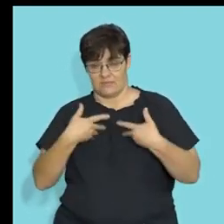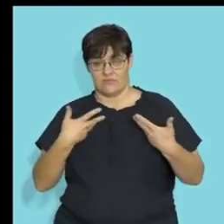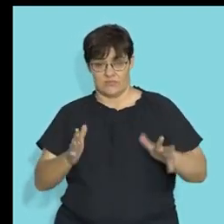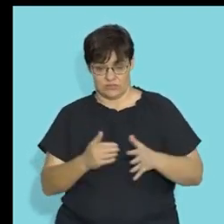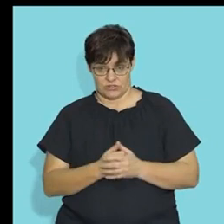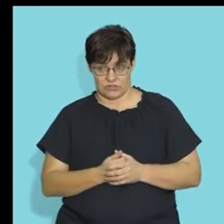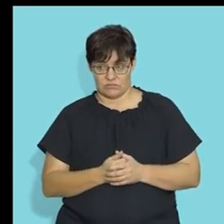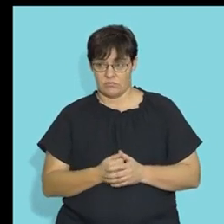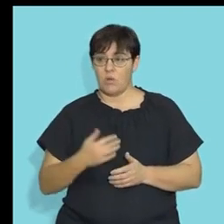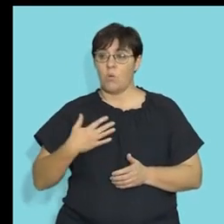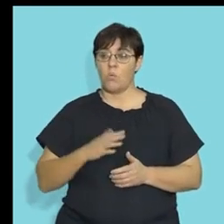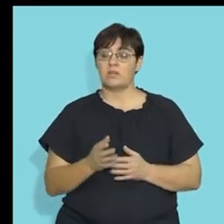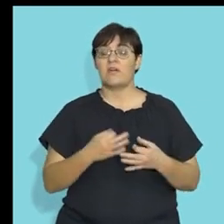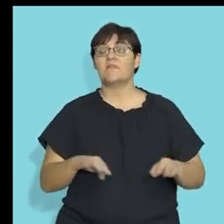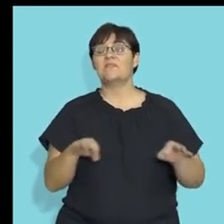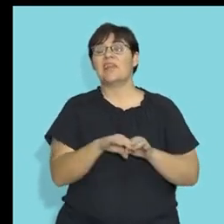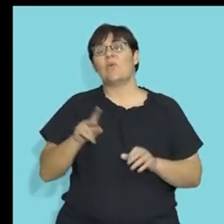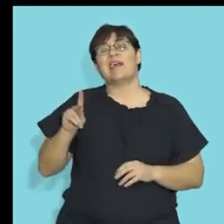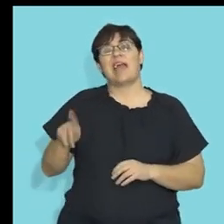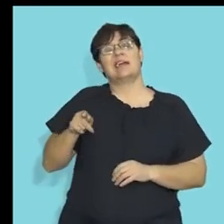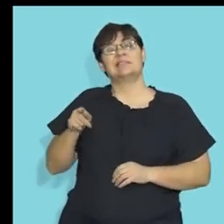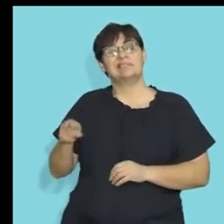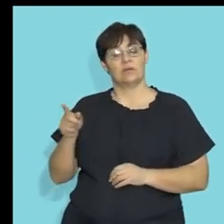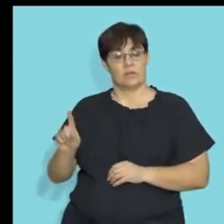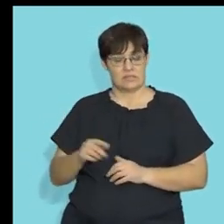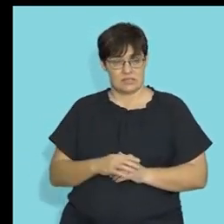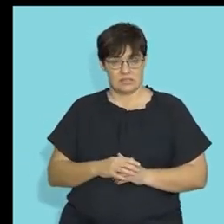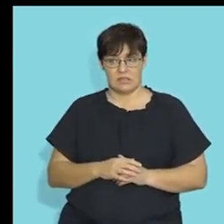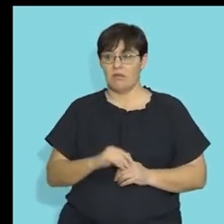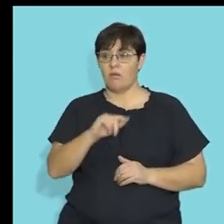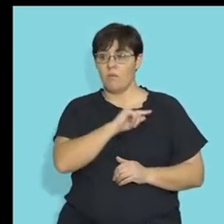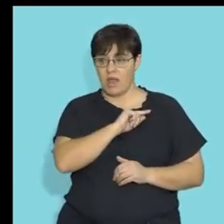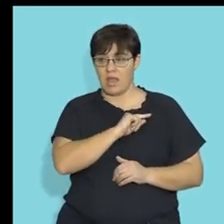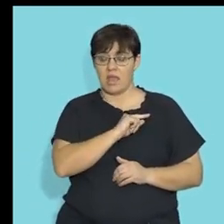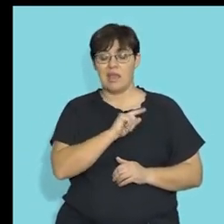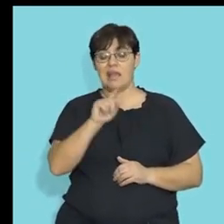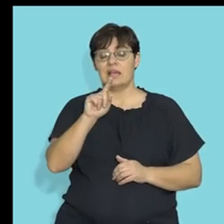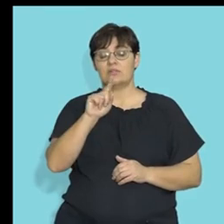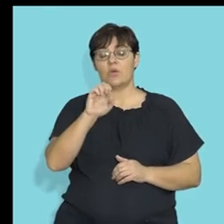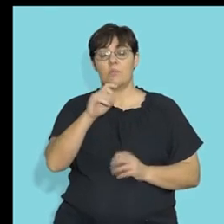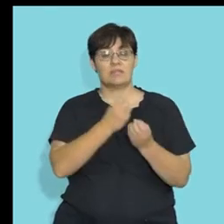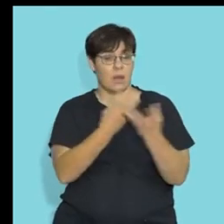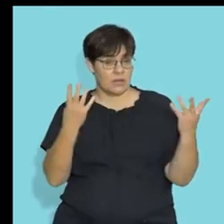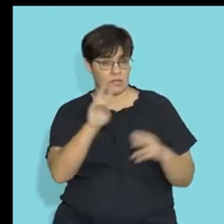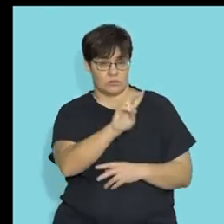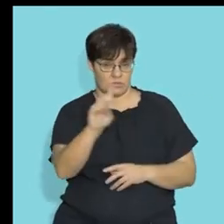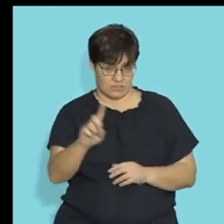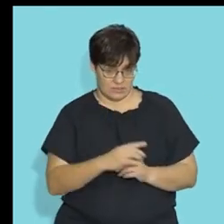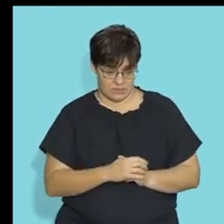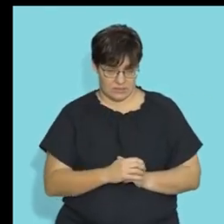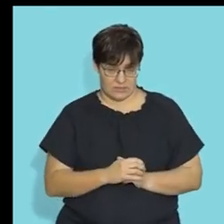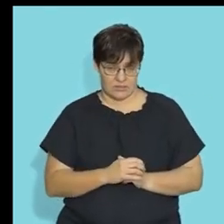series. We want to determine the value of k if it has